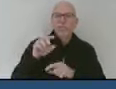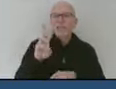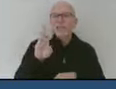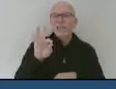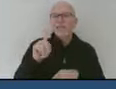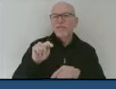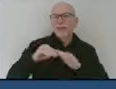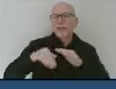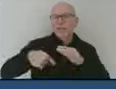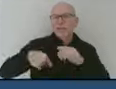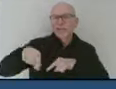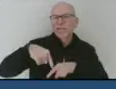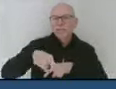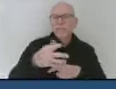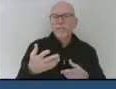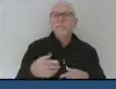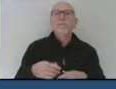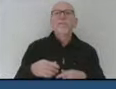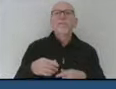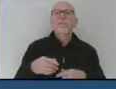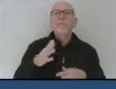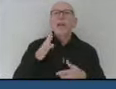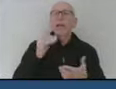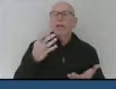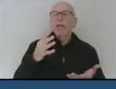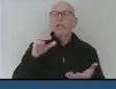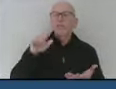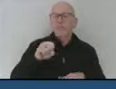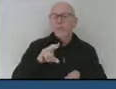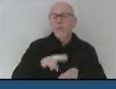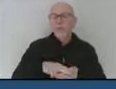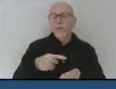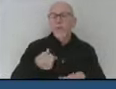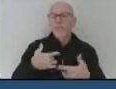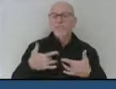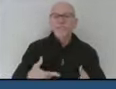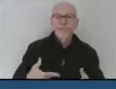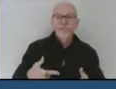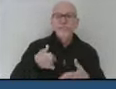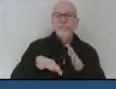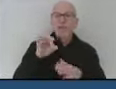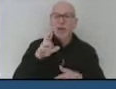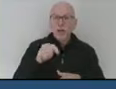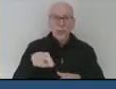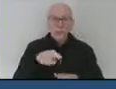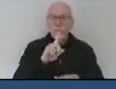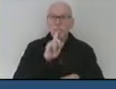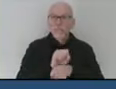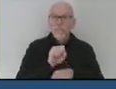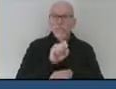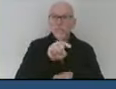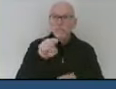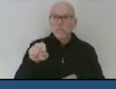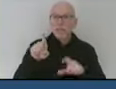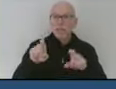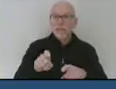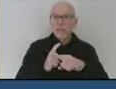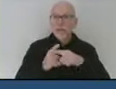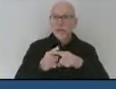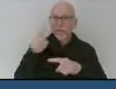And not only was it upsetting to learn that some of them had tested positive for COVID